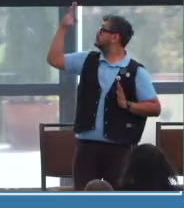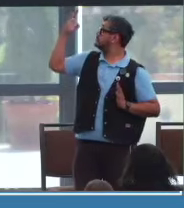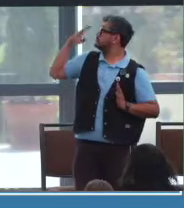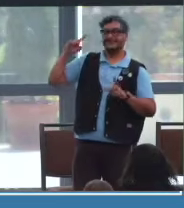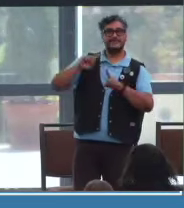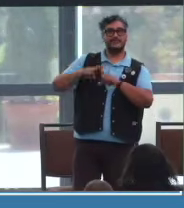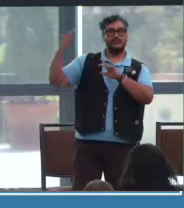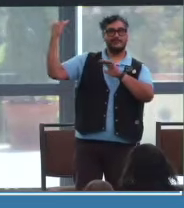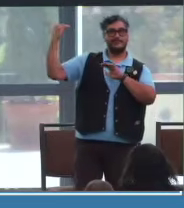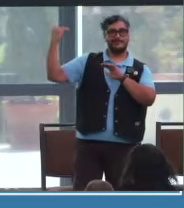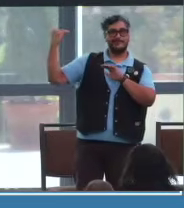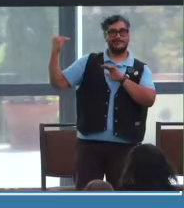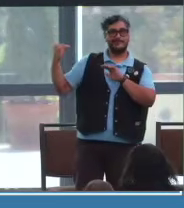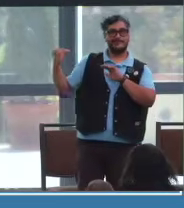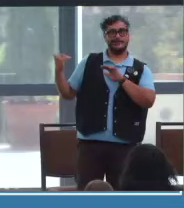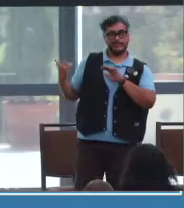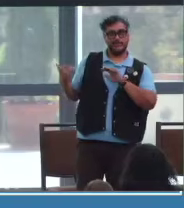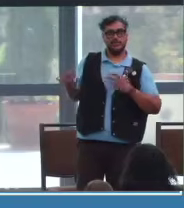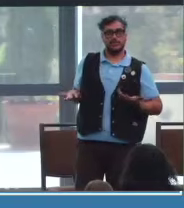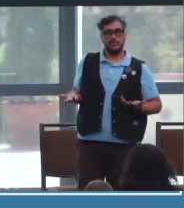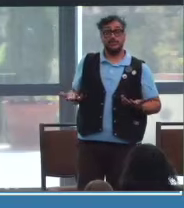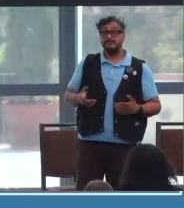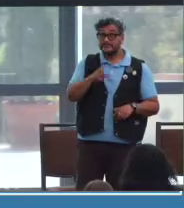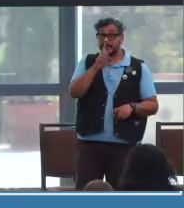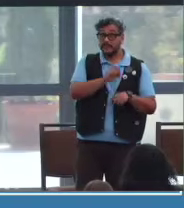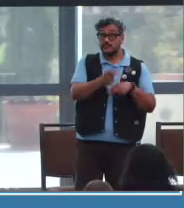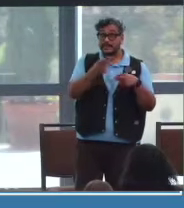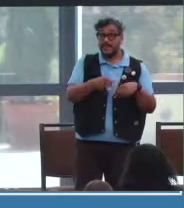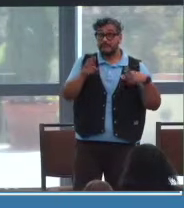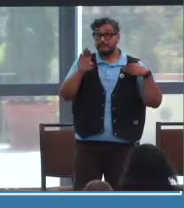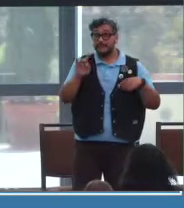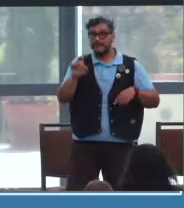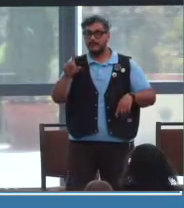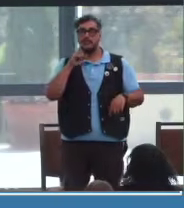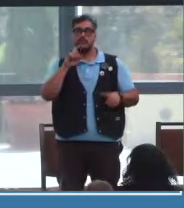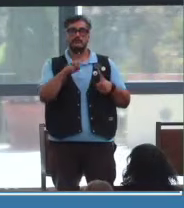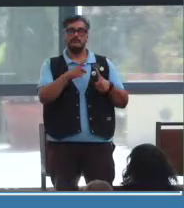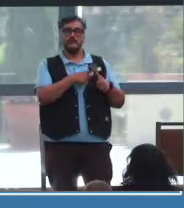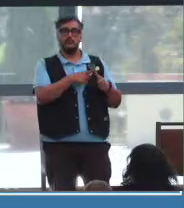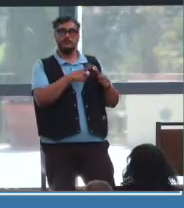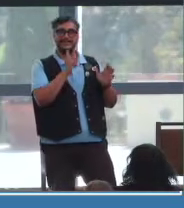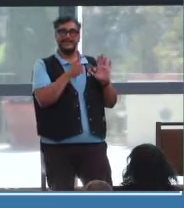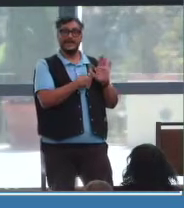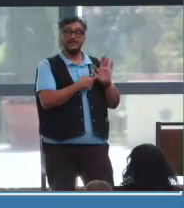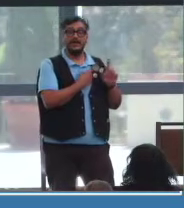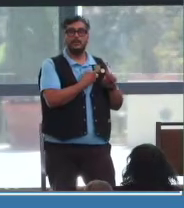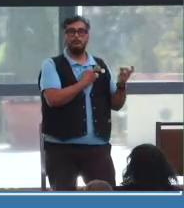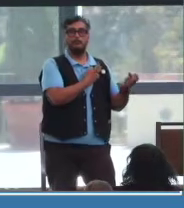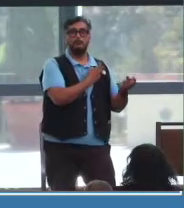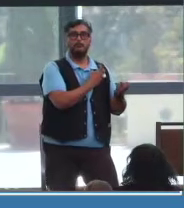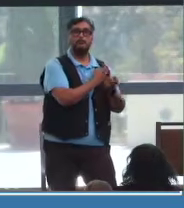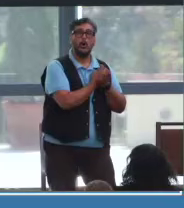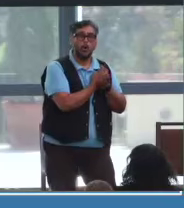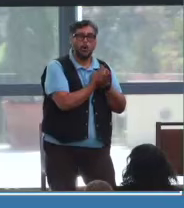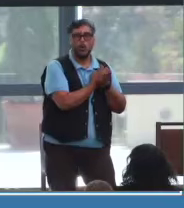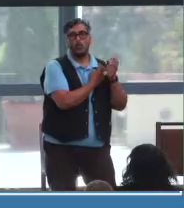stages of growth and differentiation. And actually, they get the name B cells because they're first identified in the bone marrow. So they get the B from the